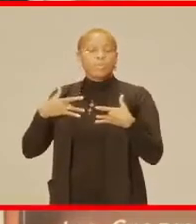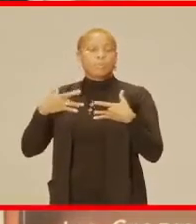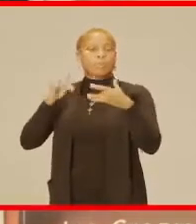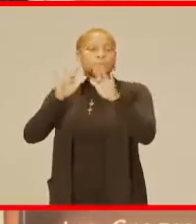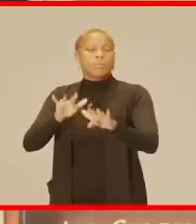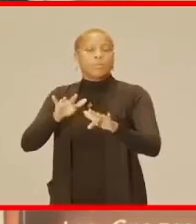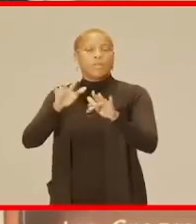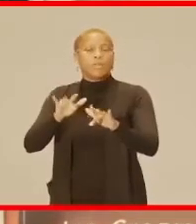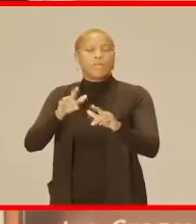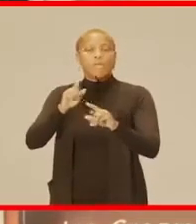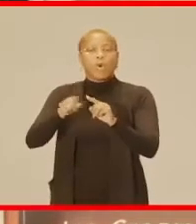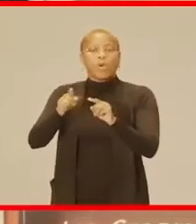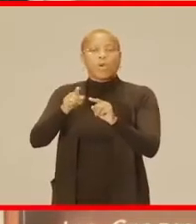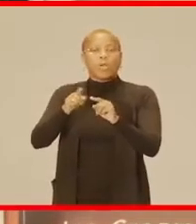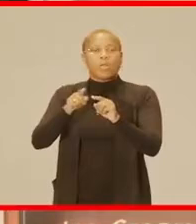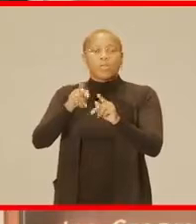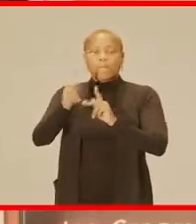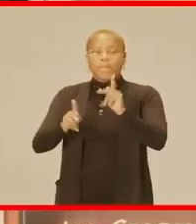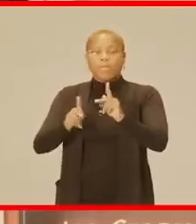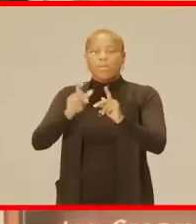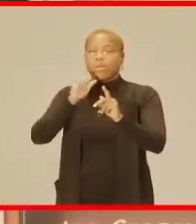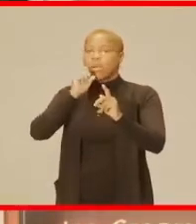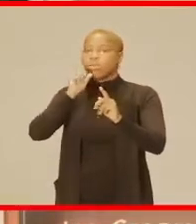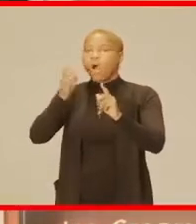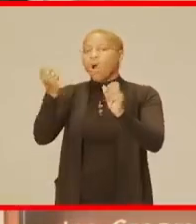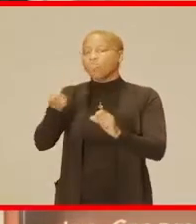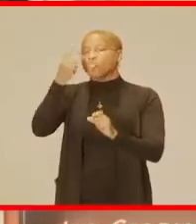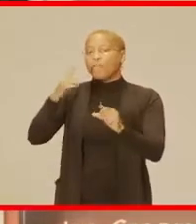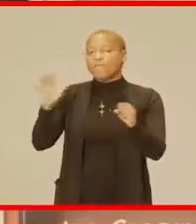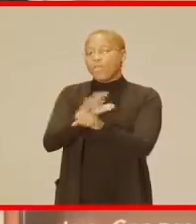and those who are misunderstood.